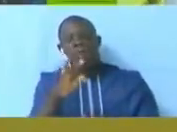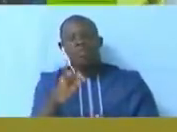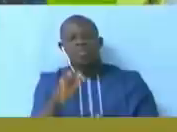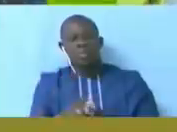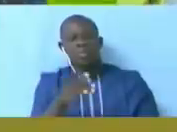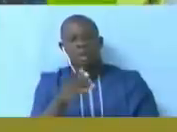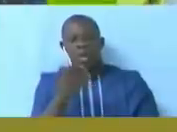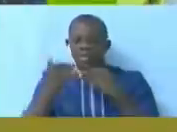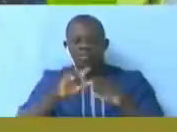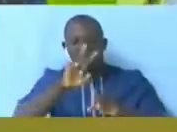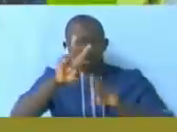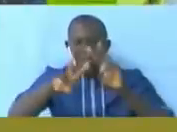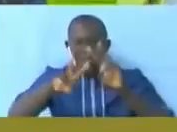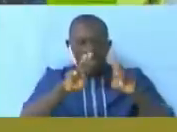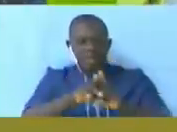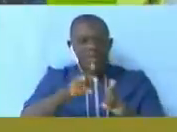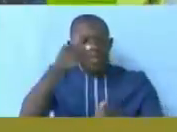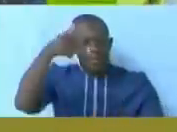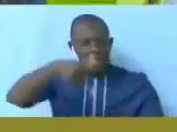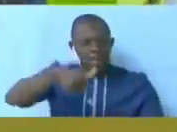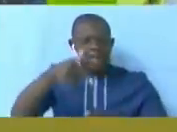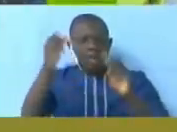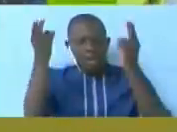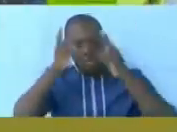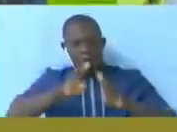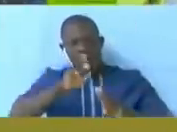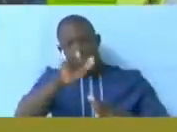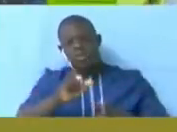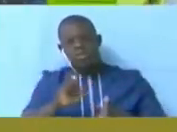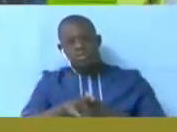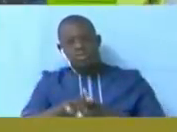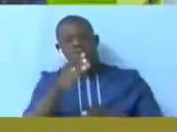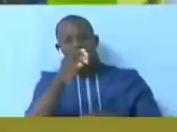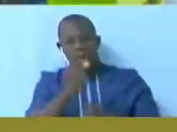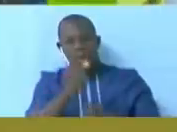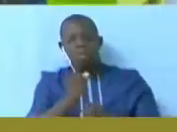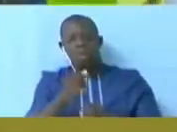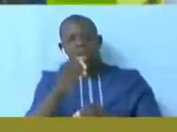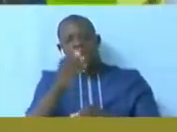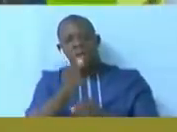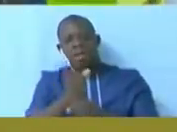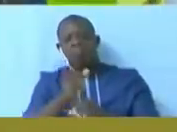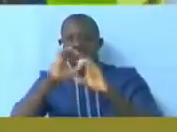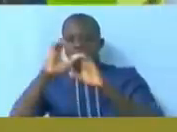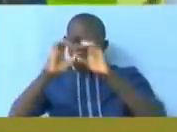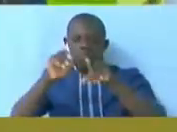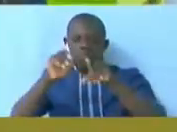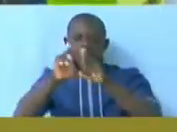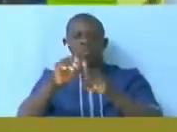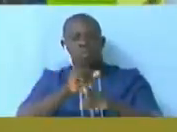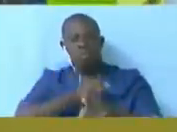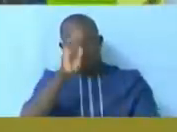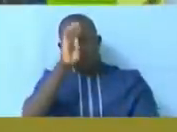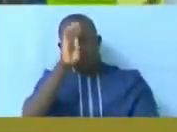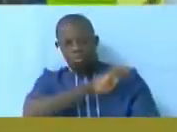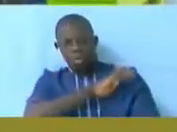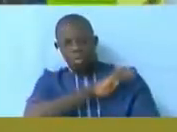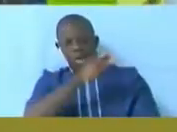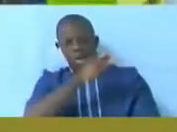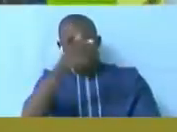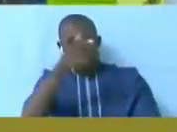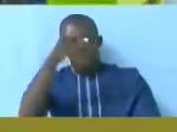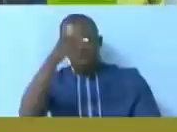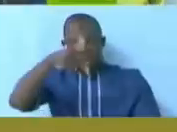a Nigerian lawyer da bulaje la ko ko. Talk to his brother Nigerian judge. Aba fero kala le pra diama abba